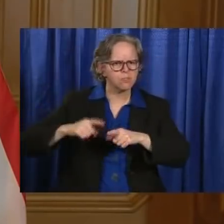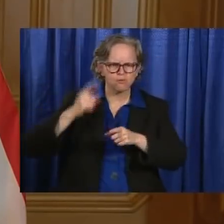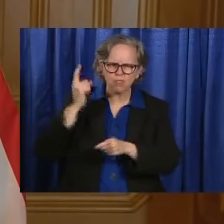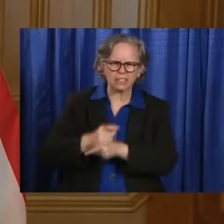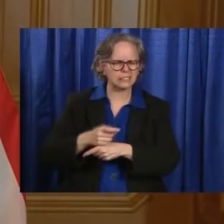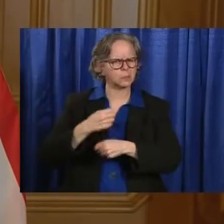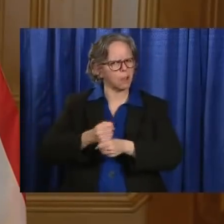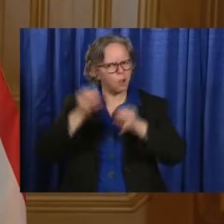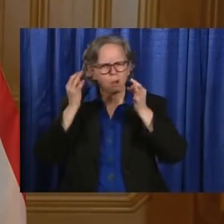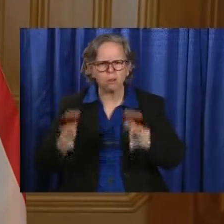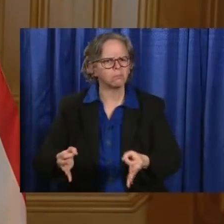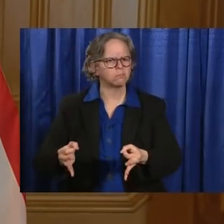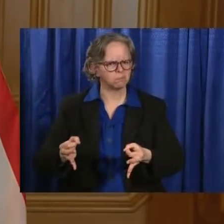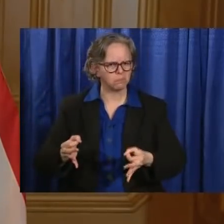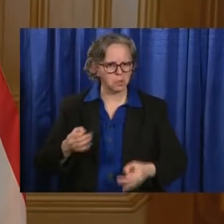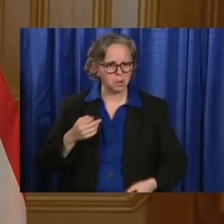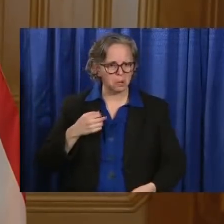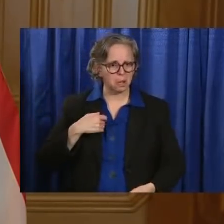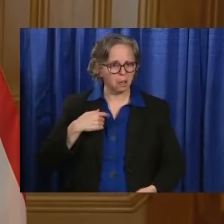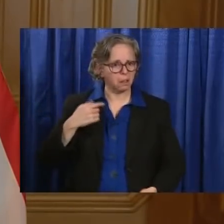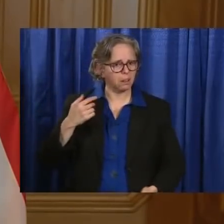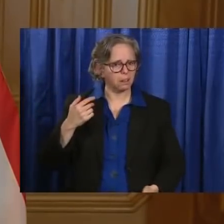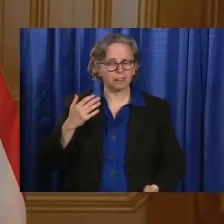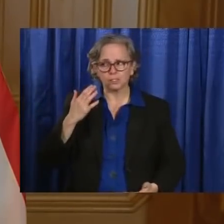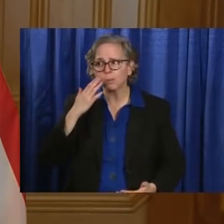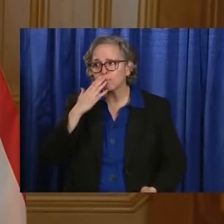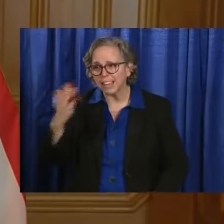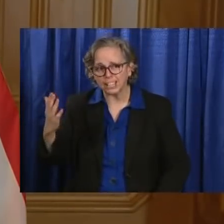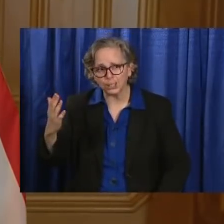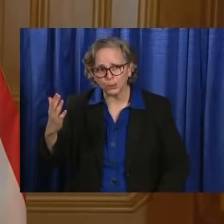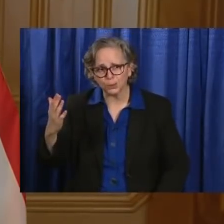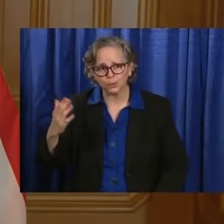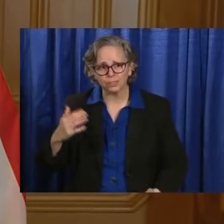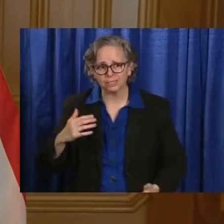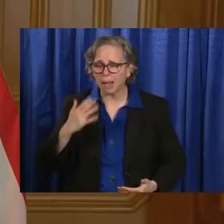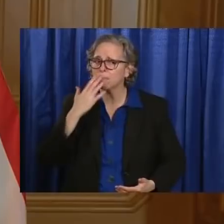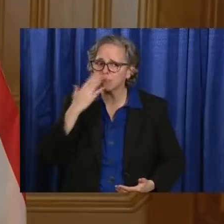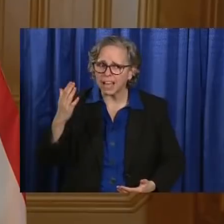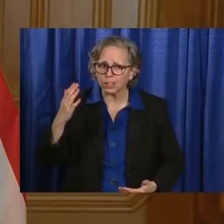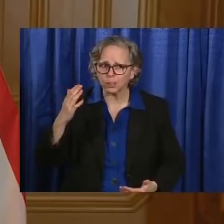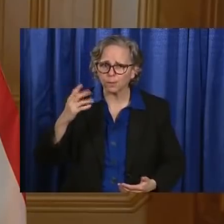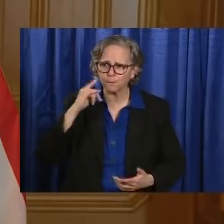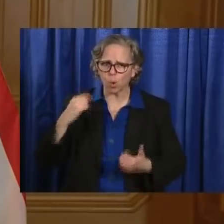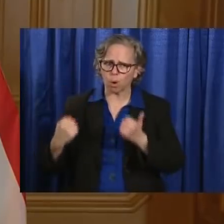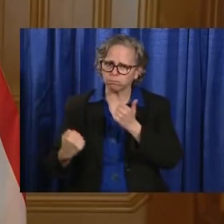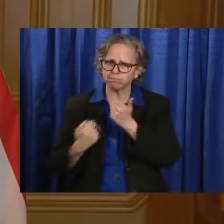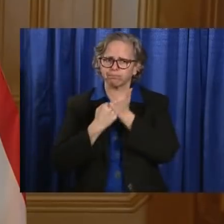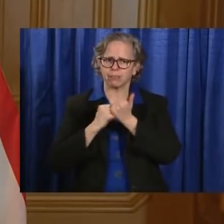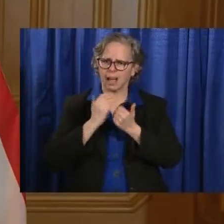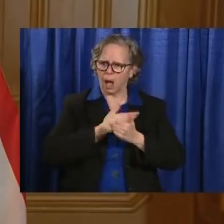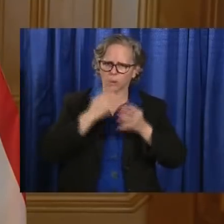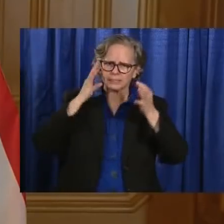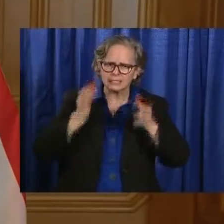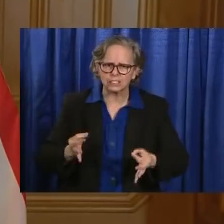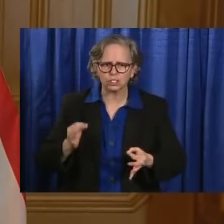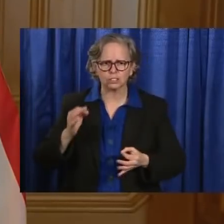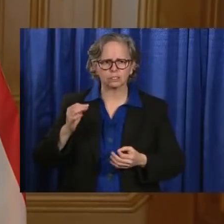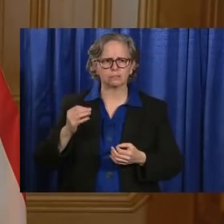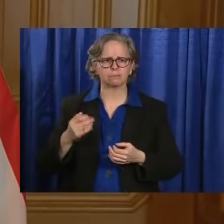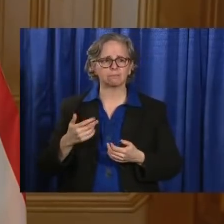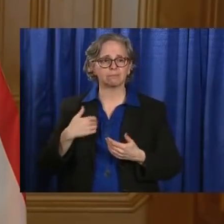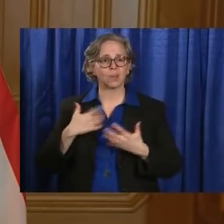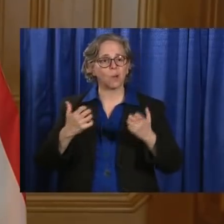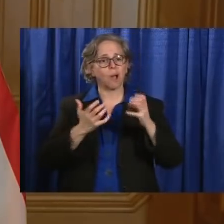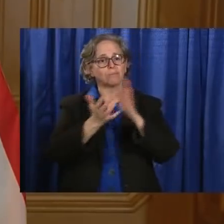Mayor, thank you for doing that. Thank you for being with us on that. And I want to give a shout out to all the